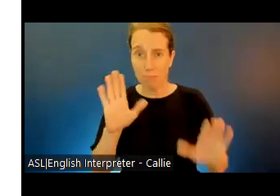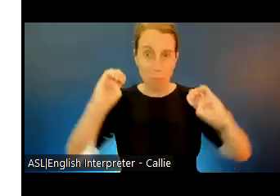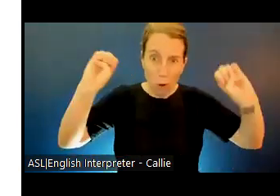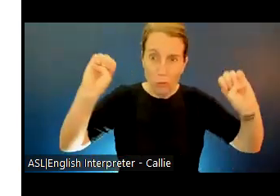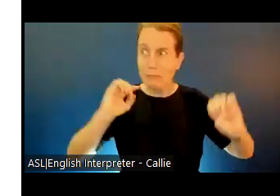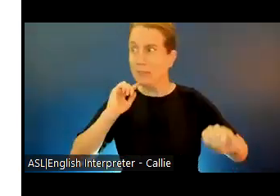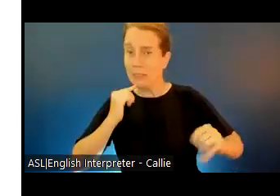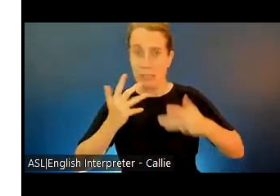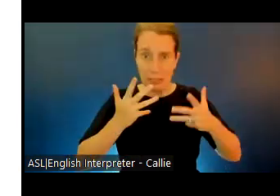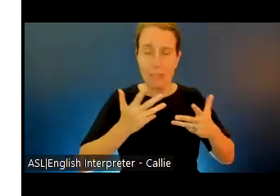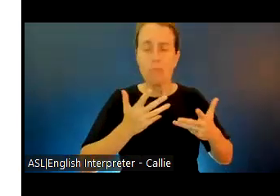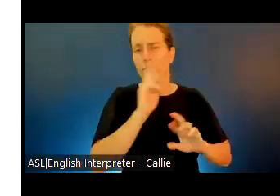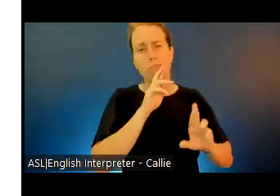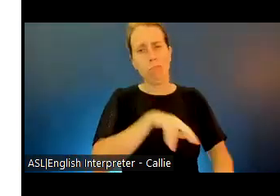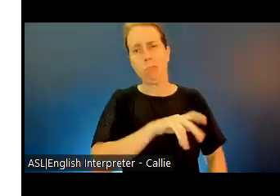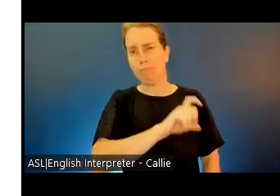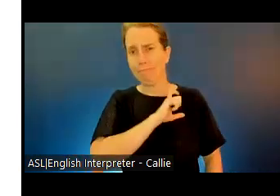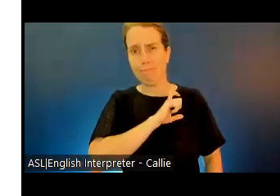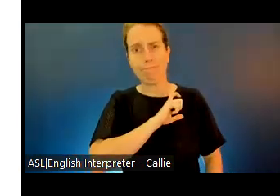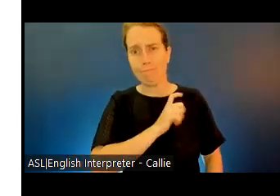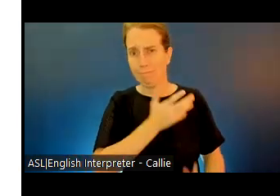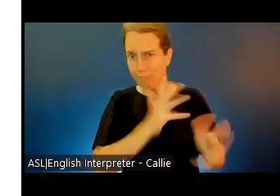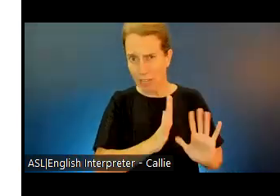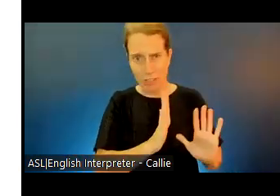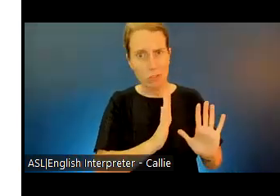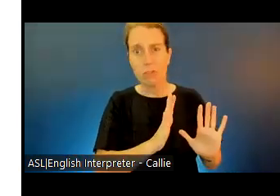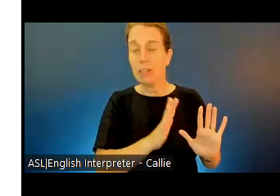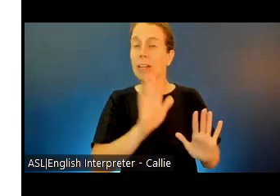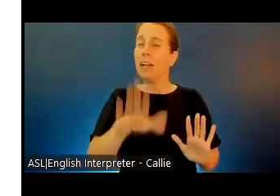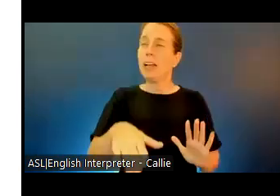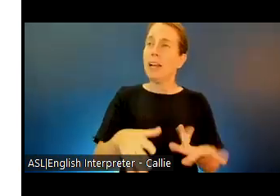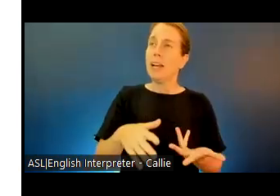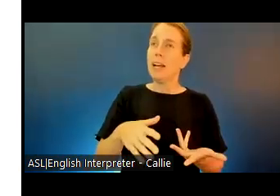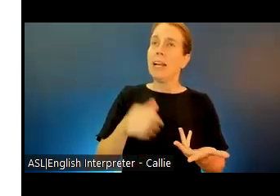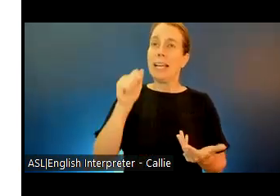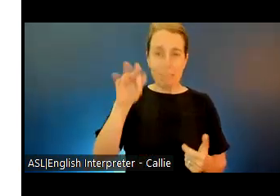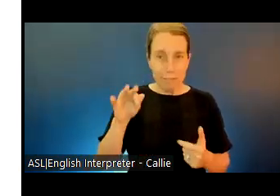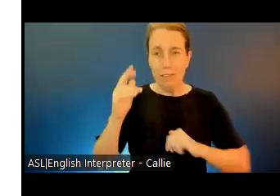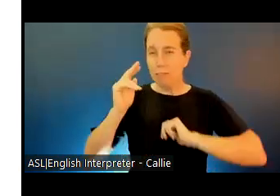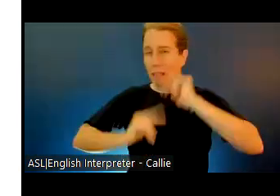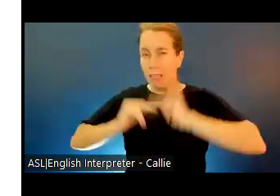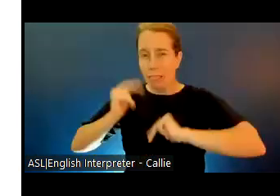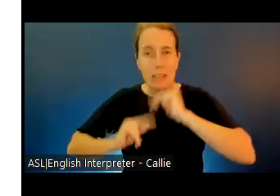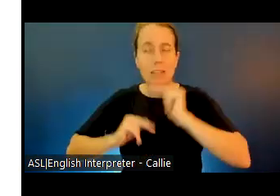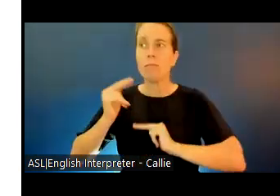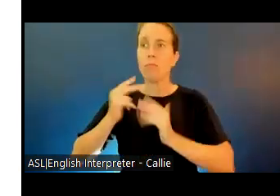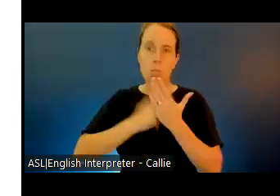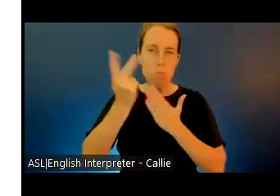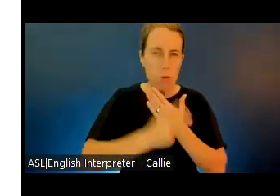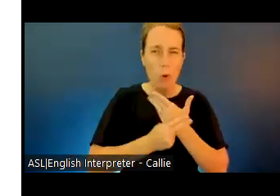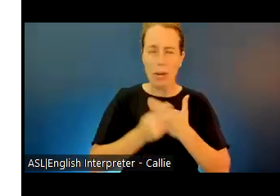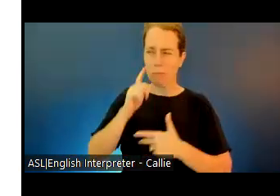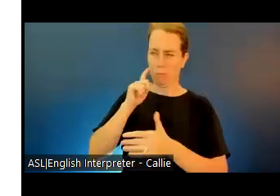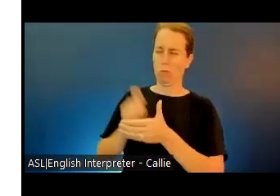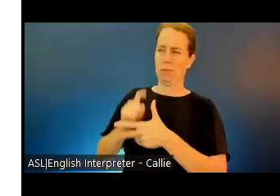you're trying to address suspected abuse and neglect directly with a facility or program, these are just some thoughts on how to do that. So